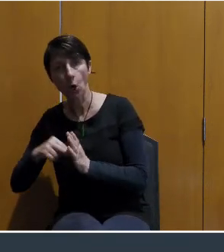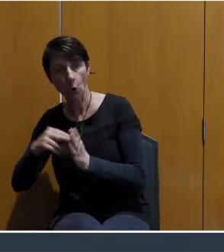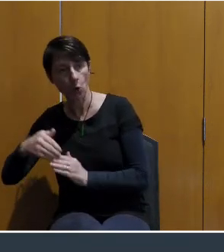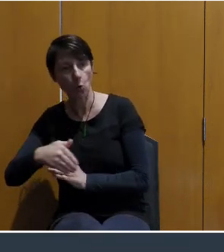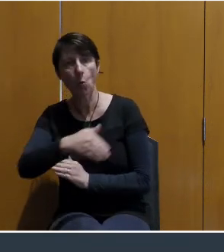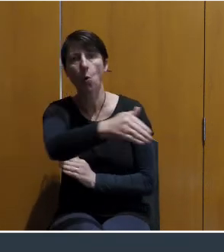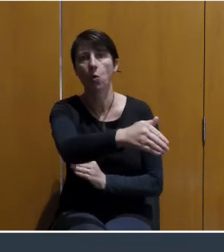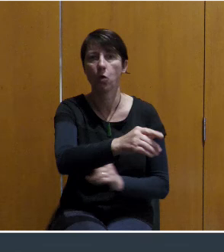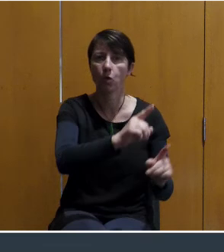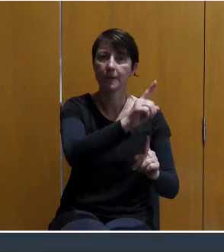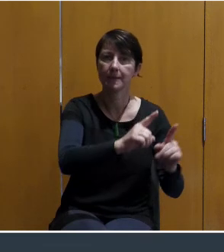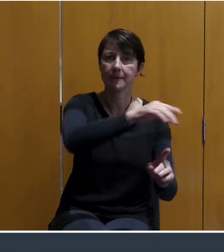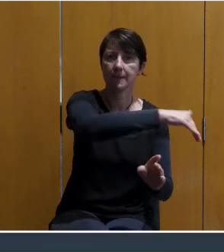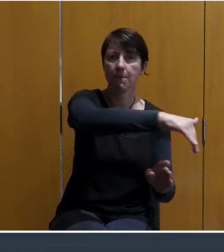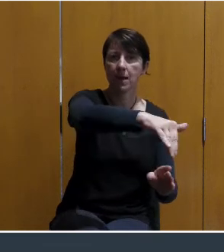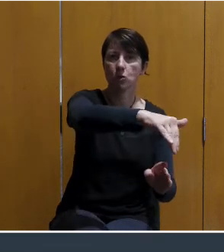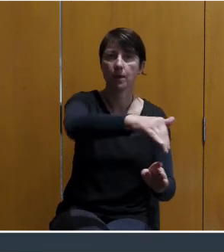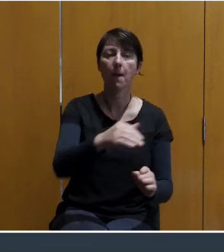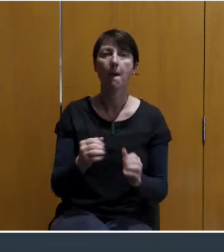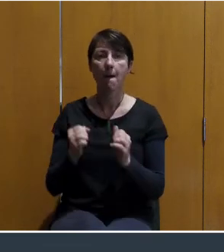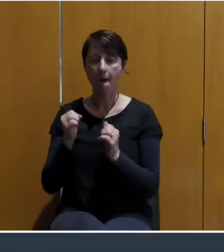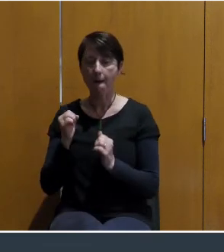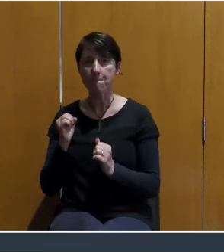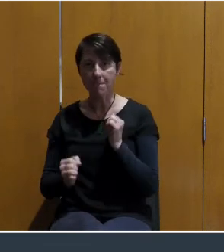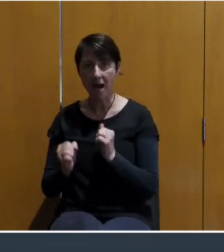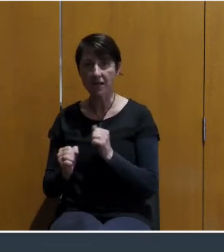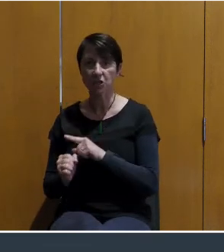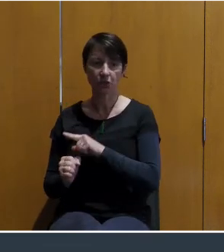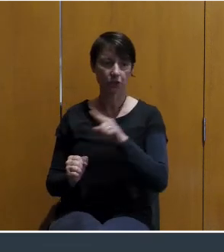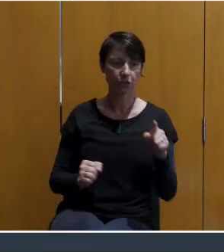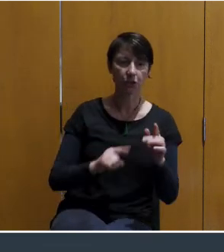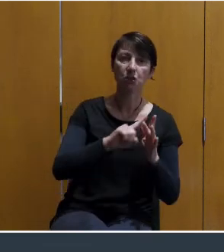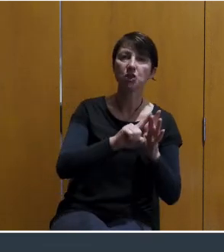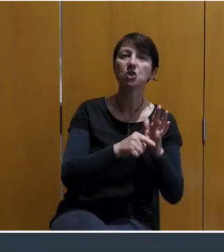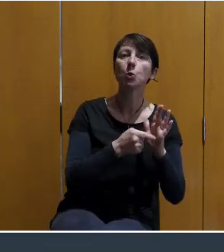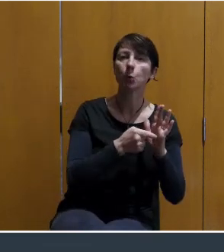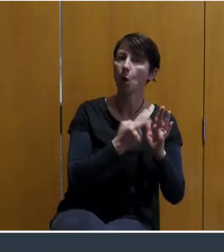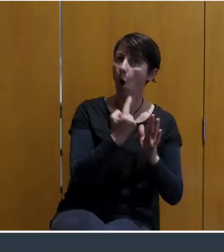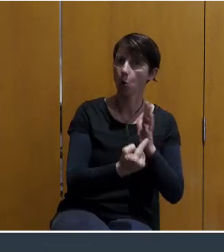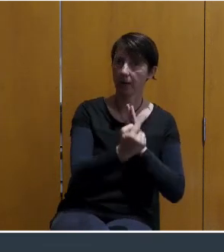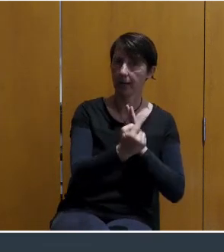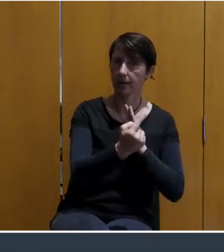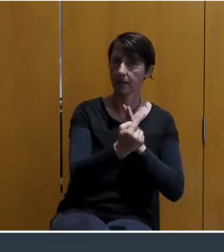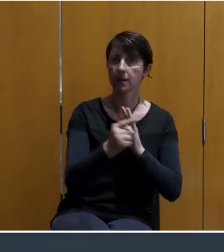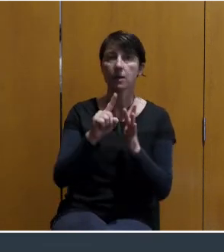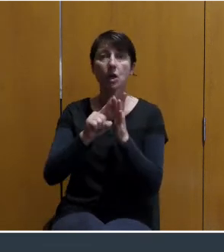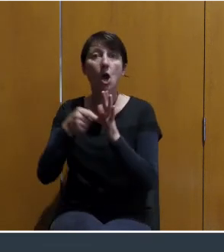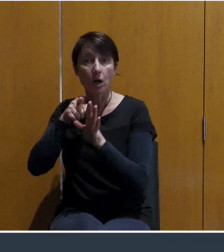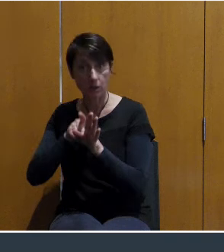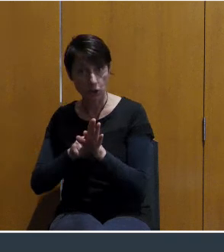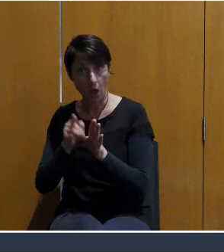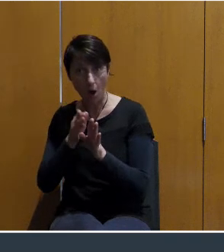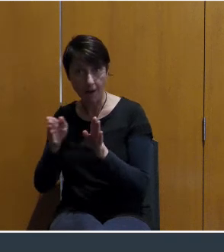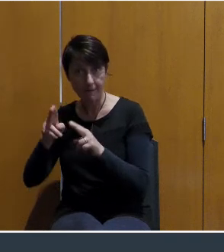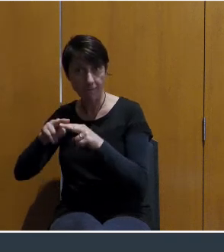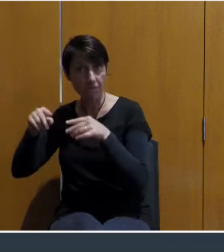city boundary during March to June only. During July to February, dogs must be exercised